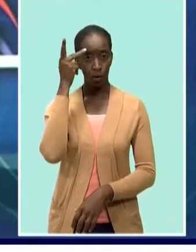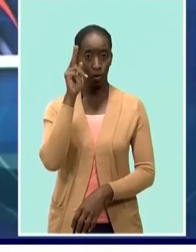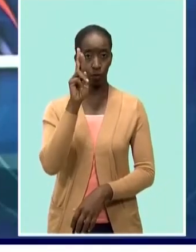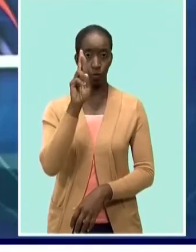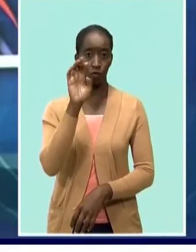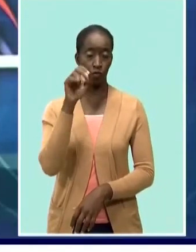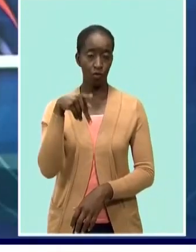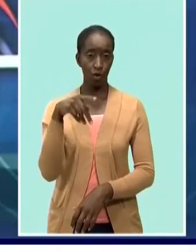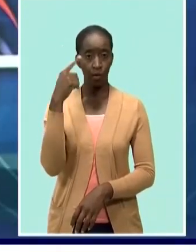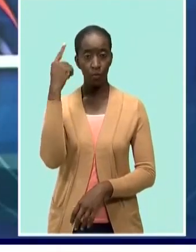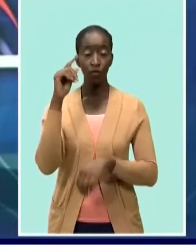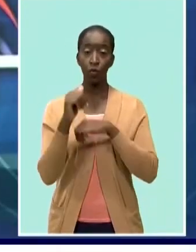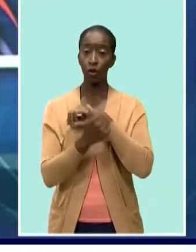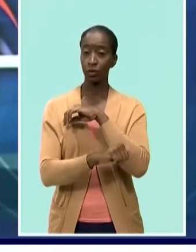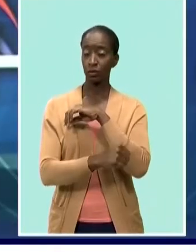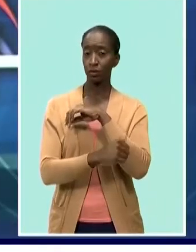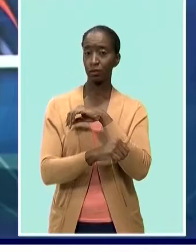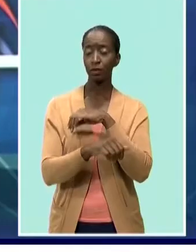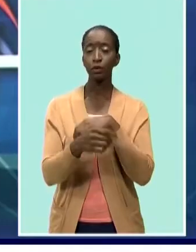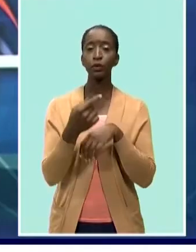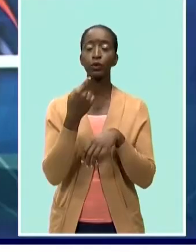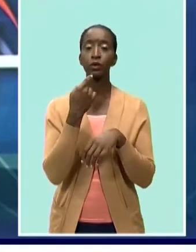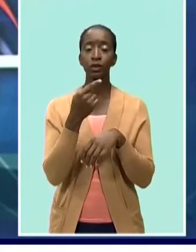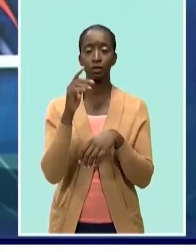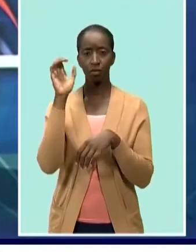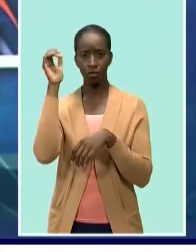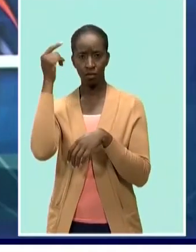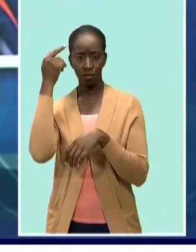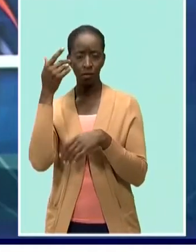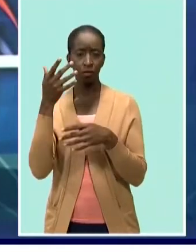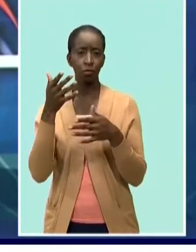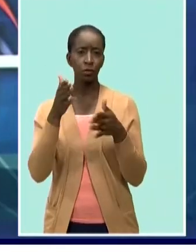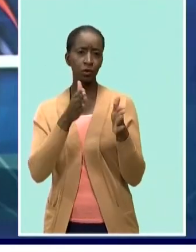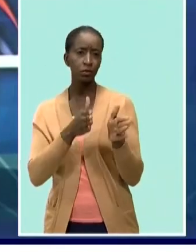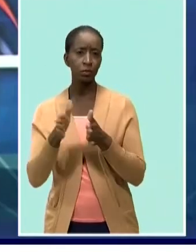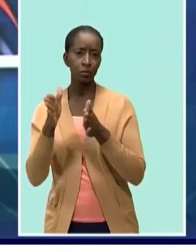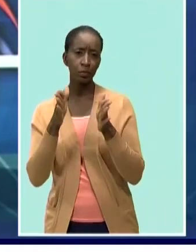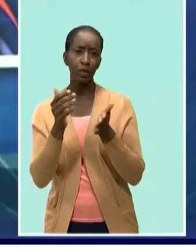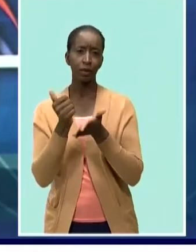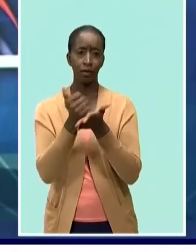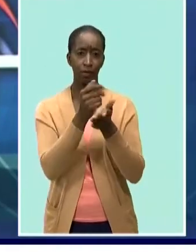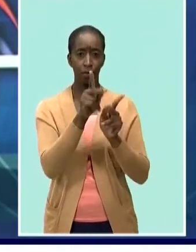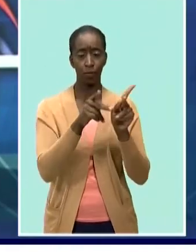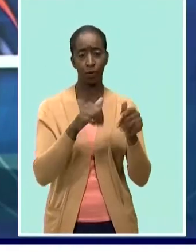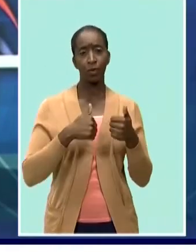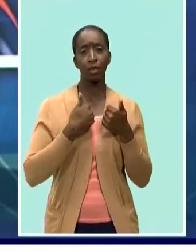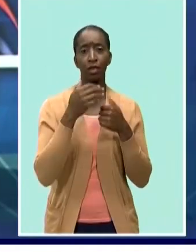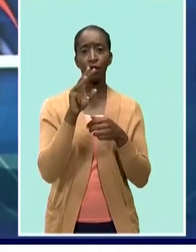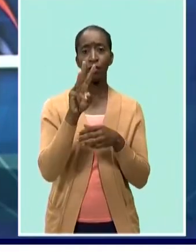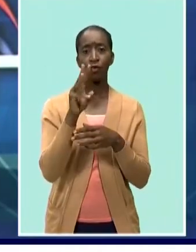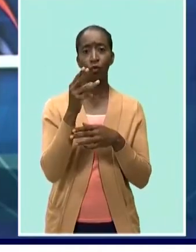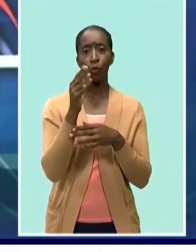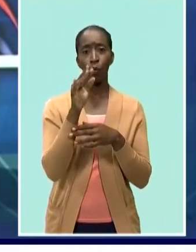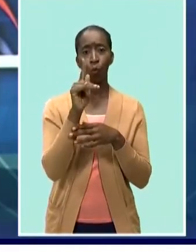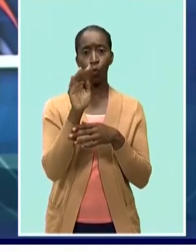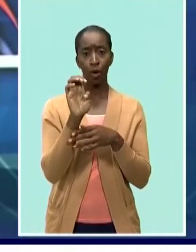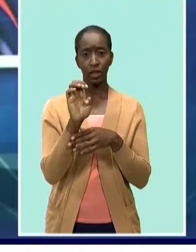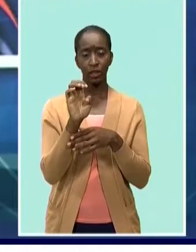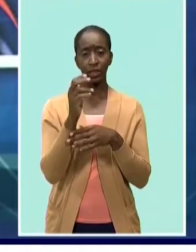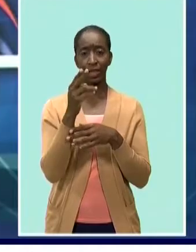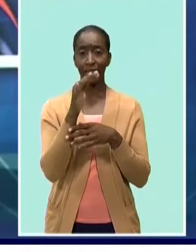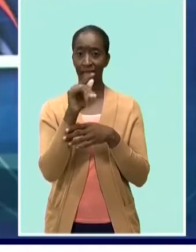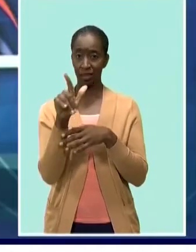St. Andrew, George Payne, says the government is moving to alleviate the woes of White Hill residents. He notes that surveys to determine those